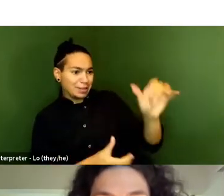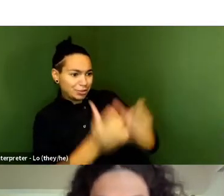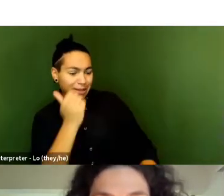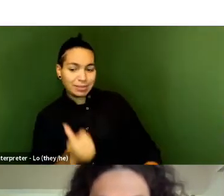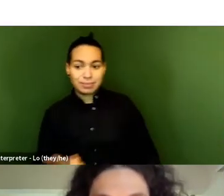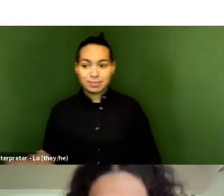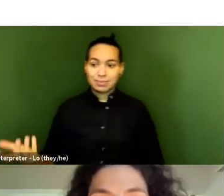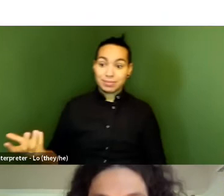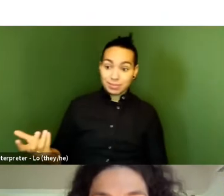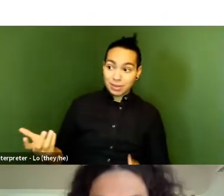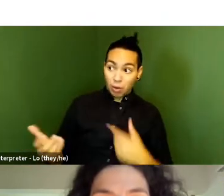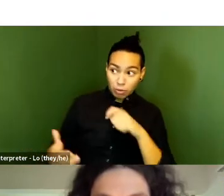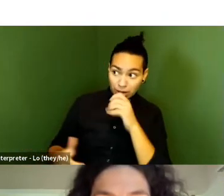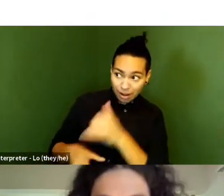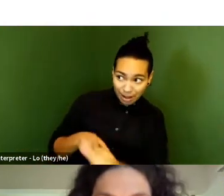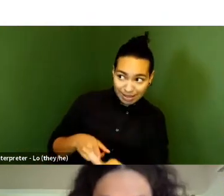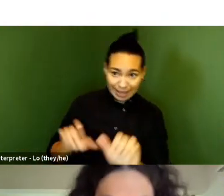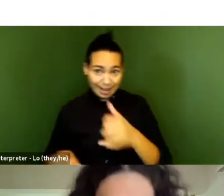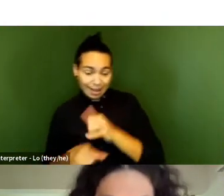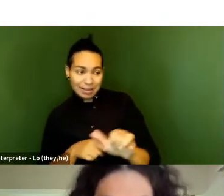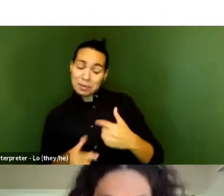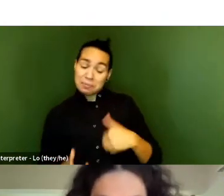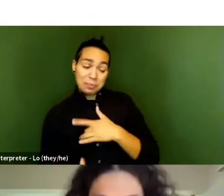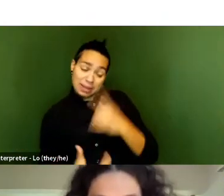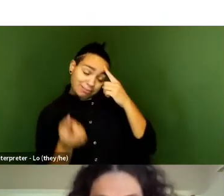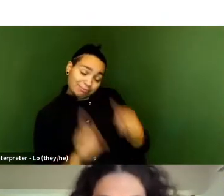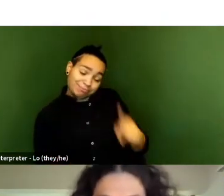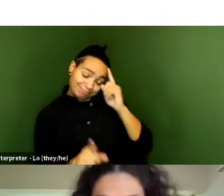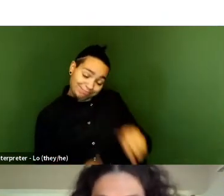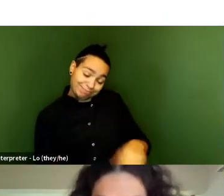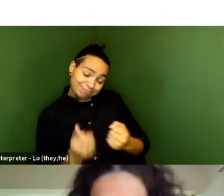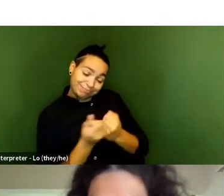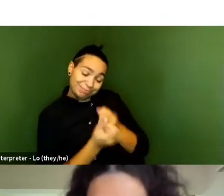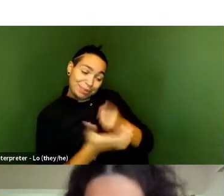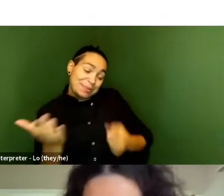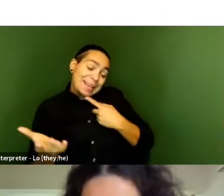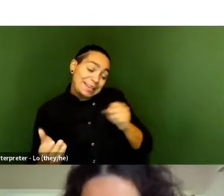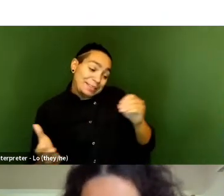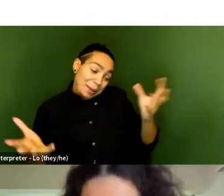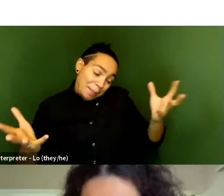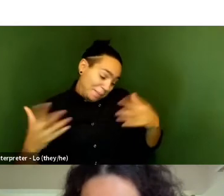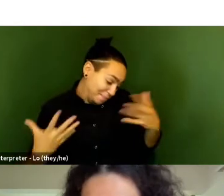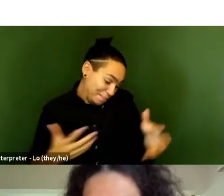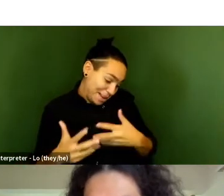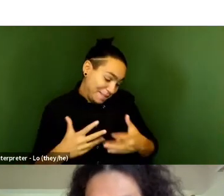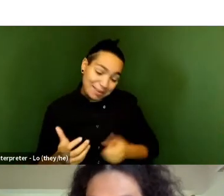I mean, we're feeling it. Like, it's real. So we like that.